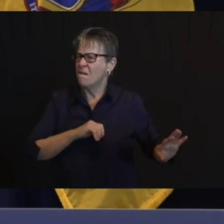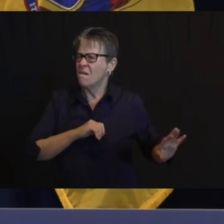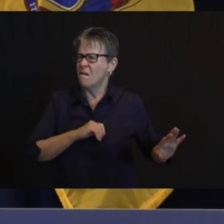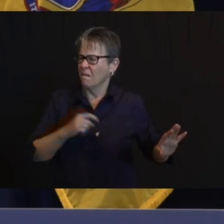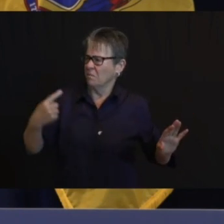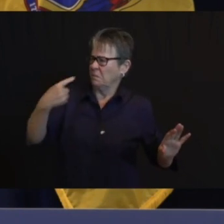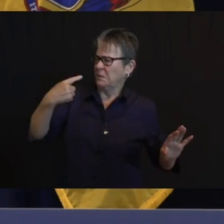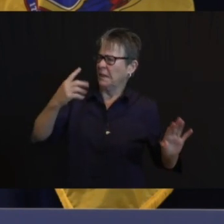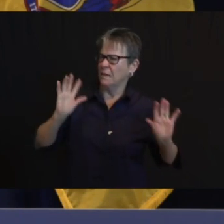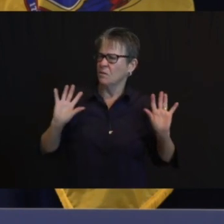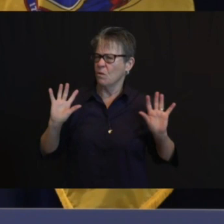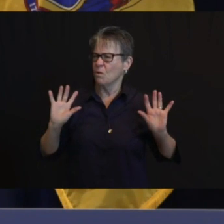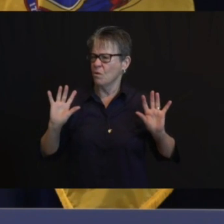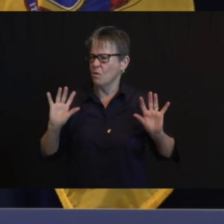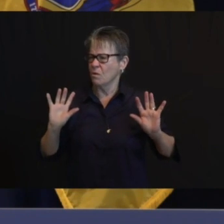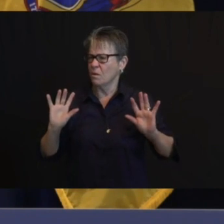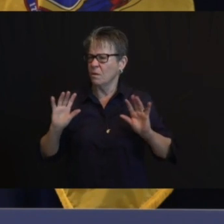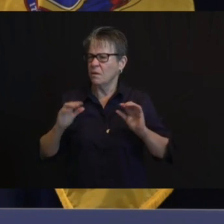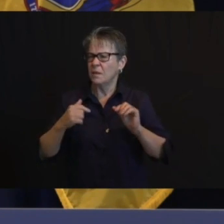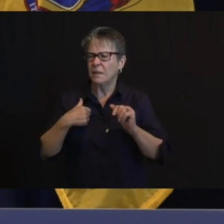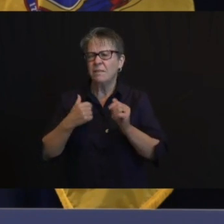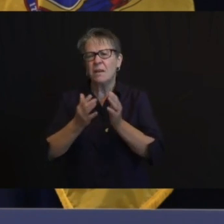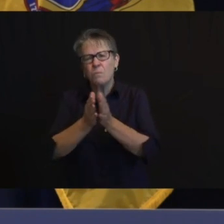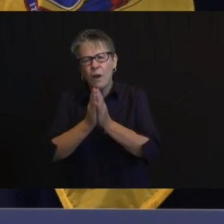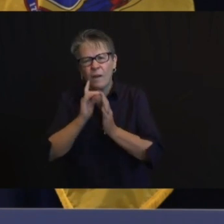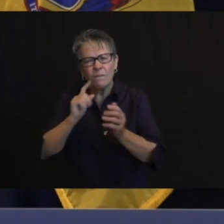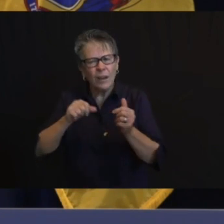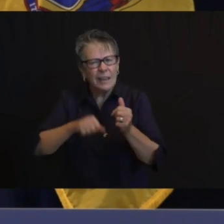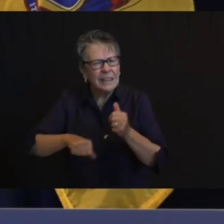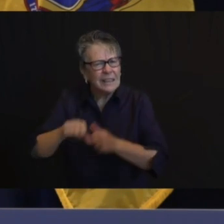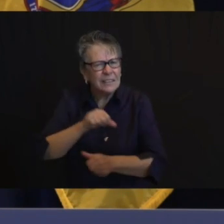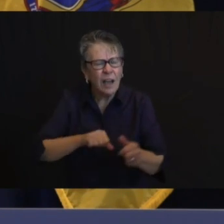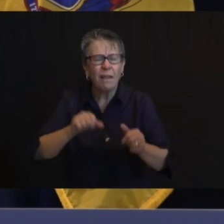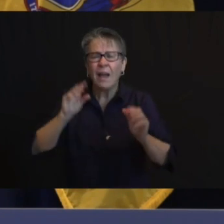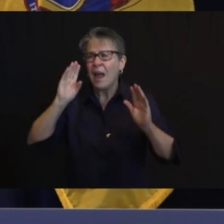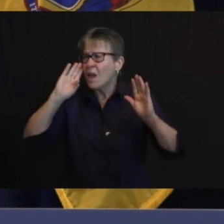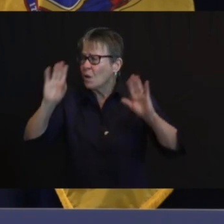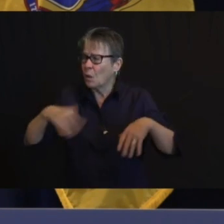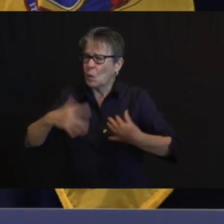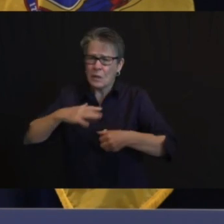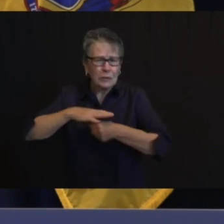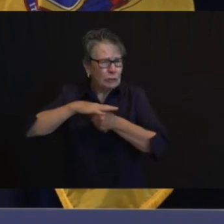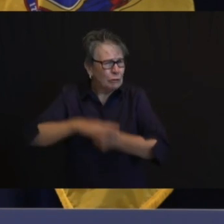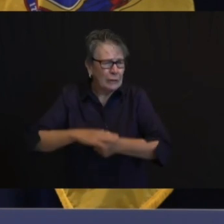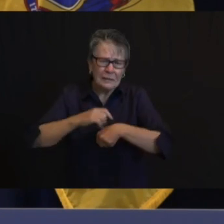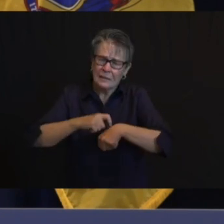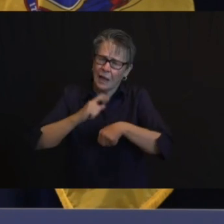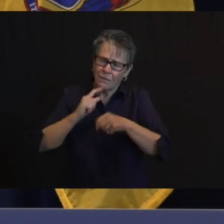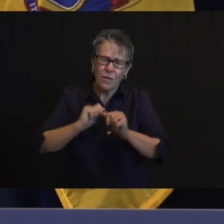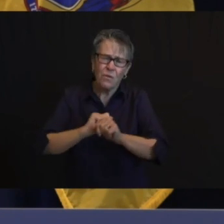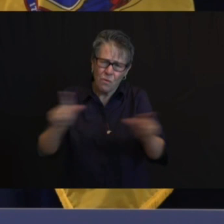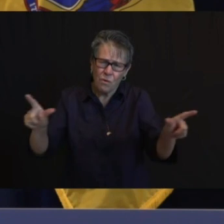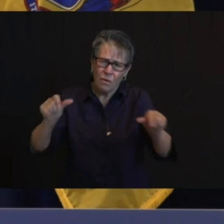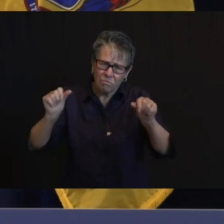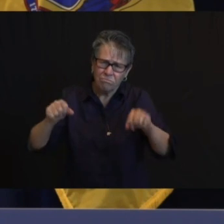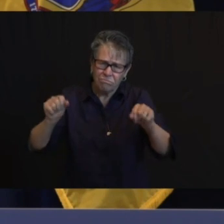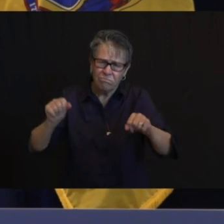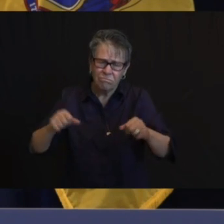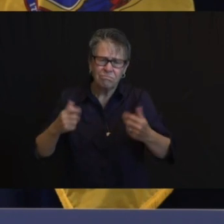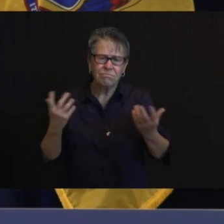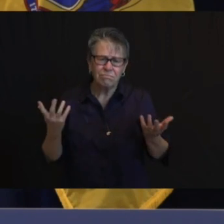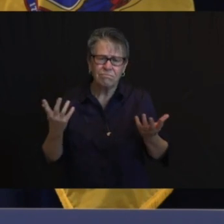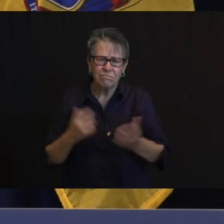is an extraordinarily stressful period that we're in. And please God, like we always have as a country and as a state, there's